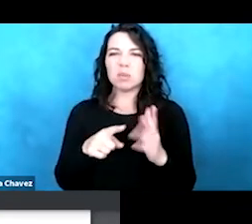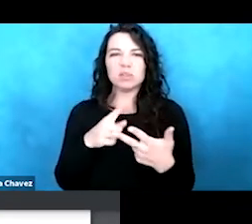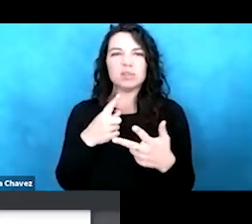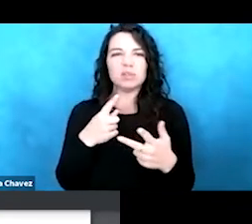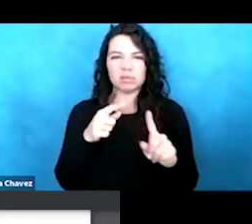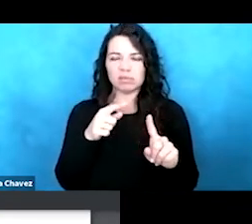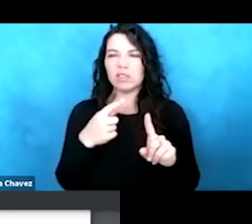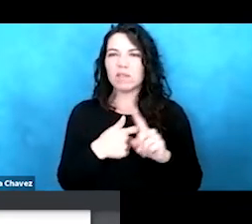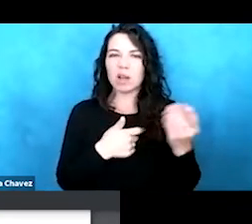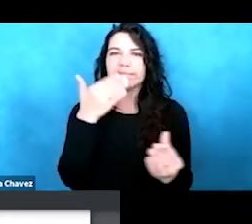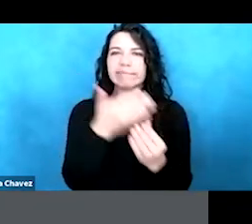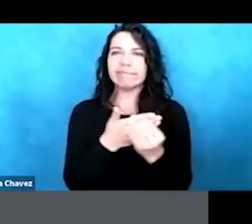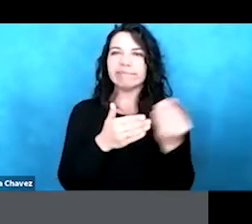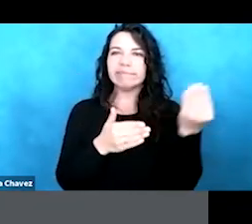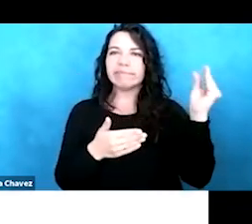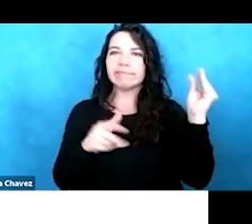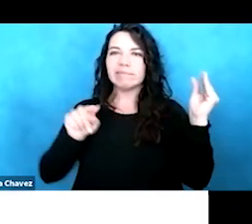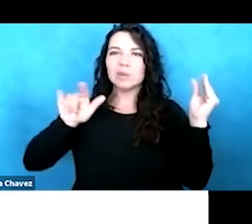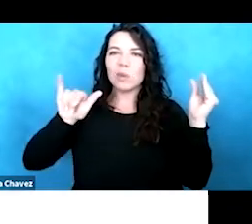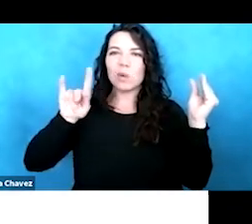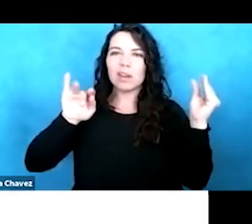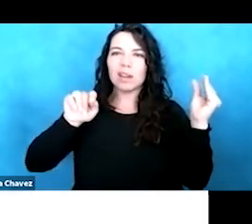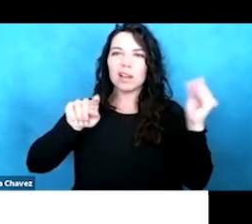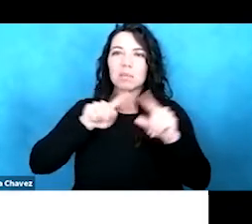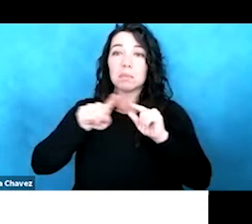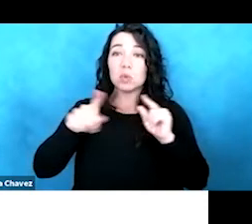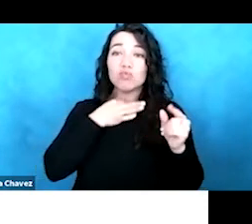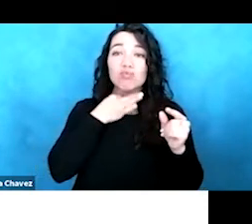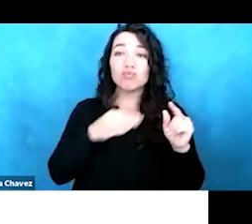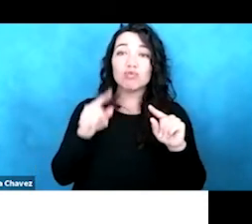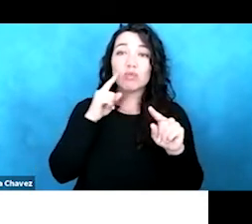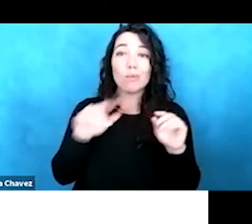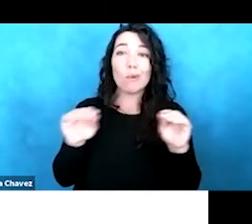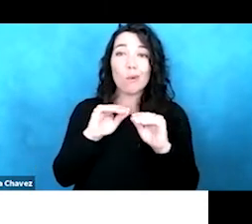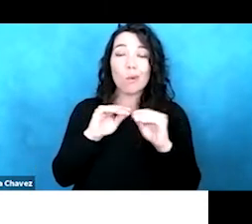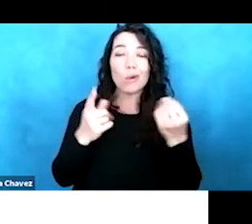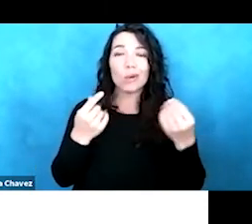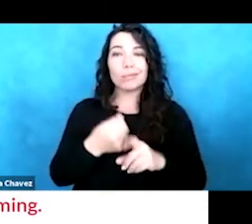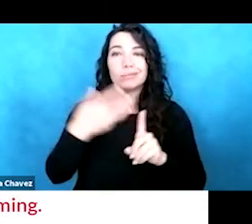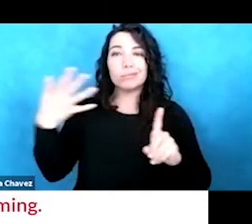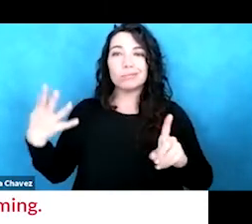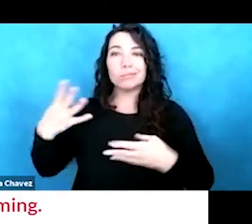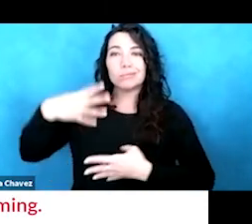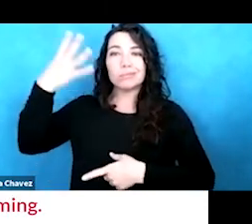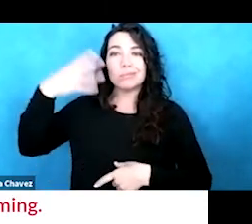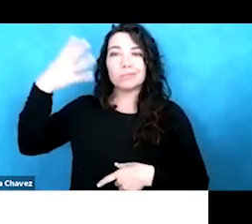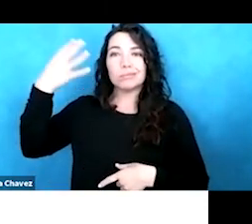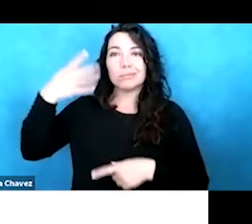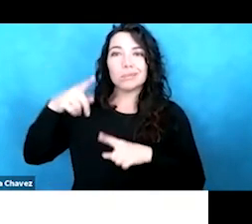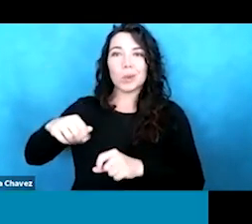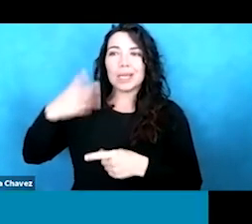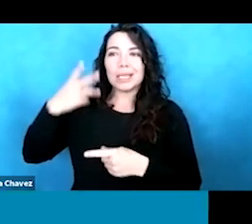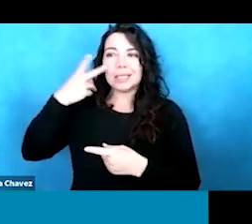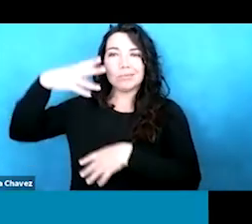of activities you can do to integrate MHPSS. Additionally, for more discussion or information on